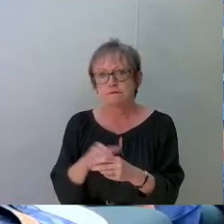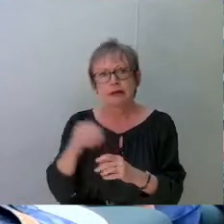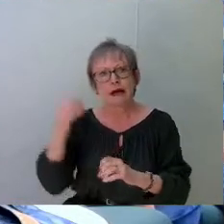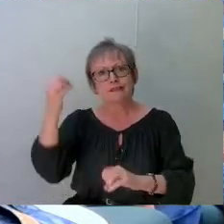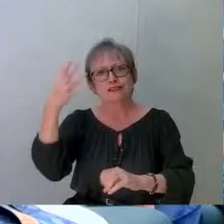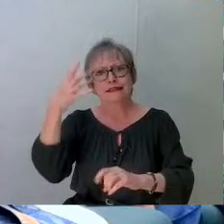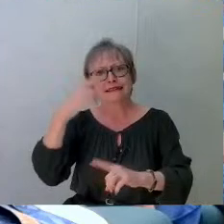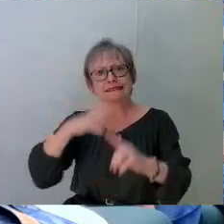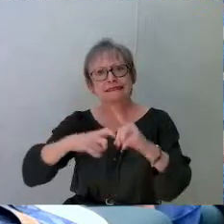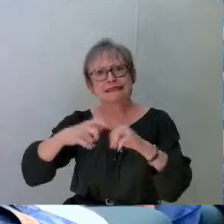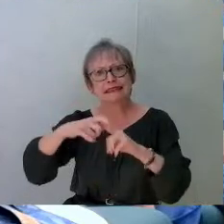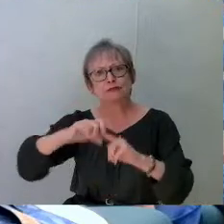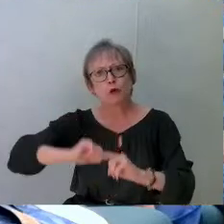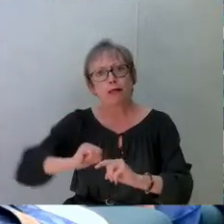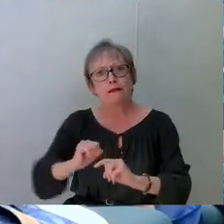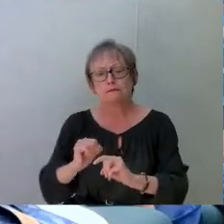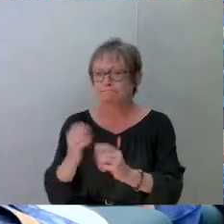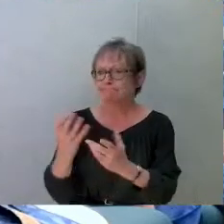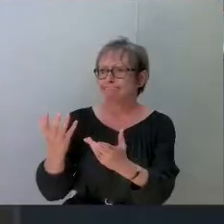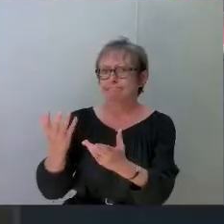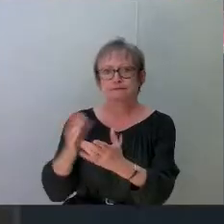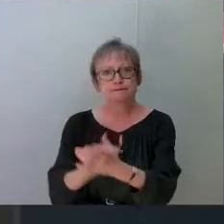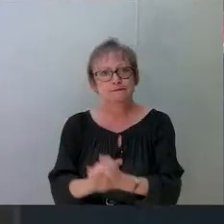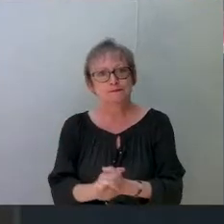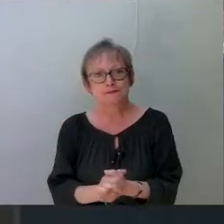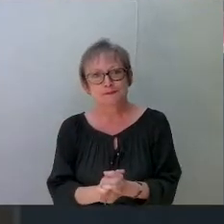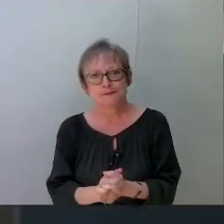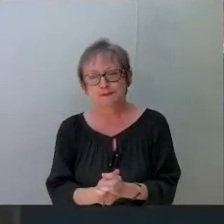sunniest city in Scotland.